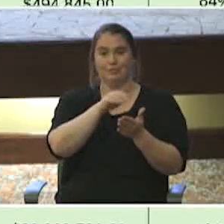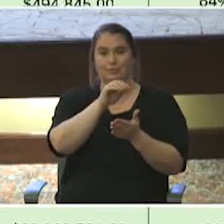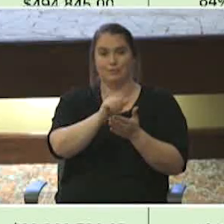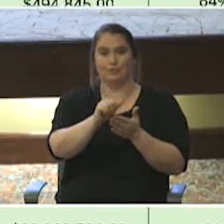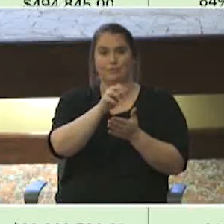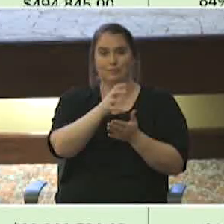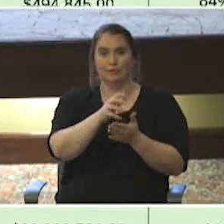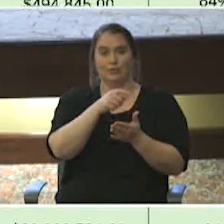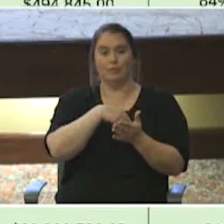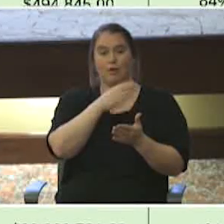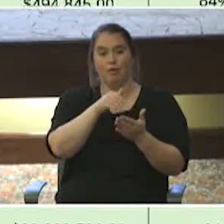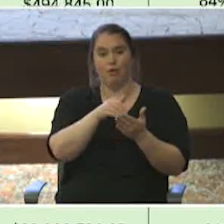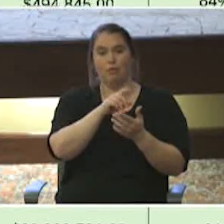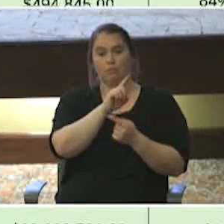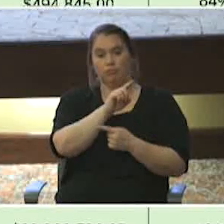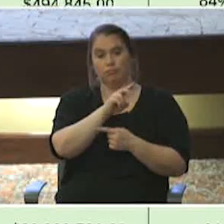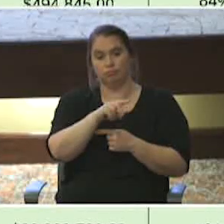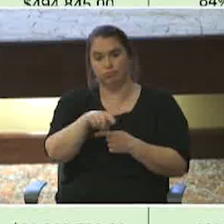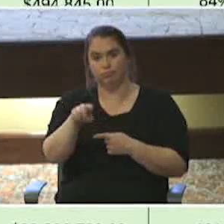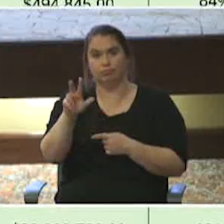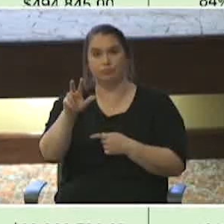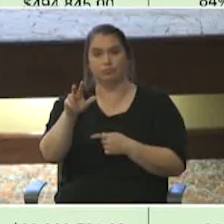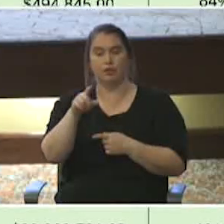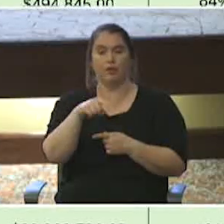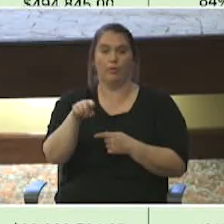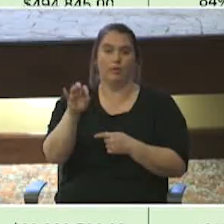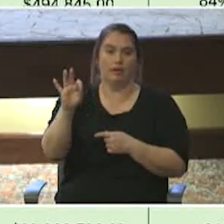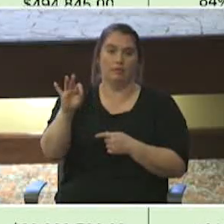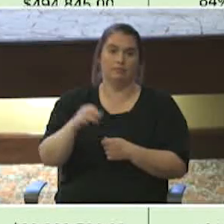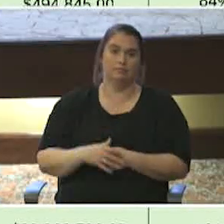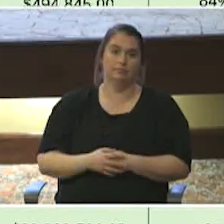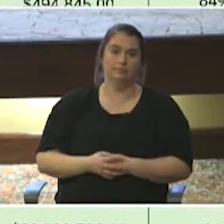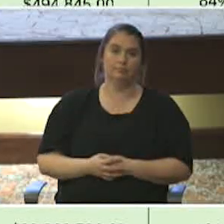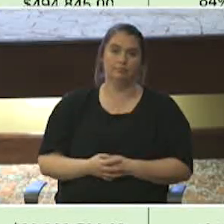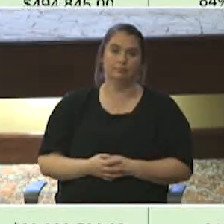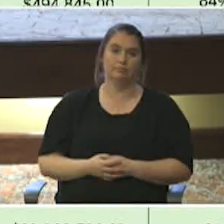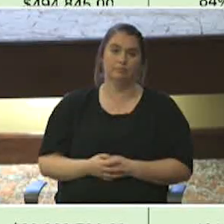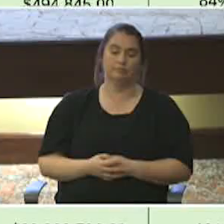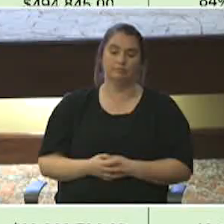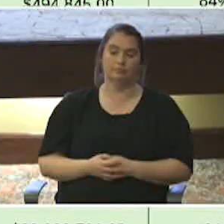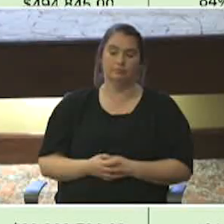And then we work through all of the alternates, 1, 2, 3 through 9.